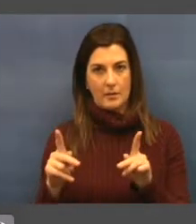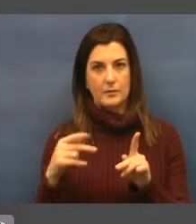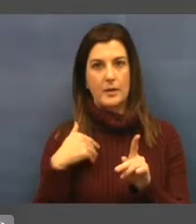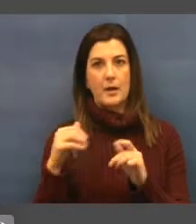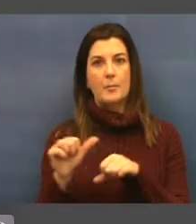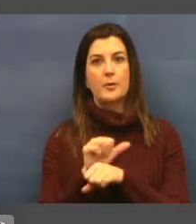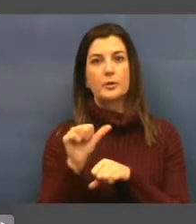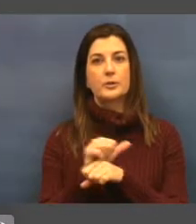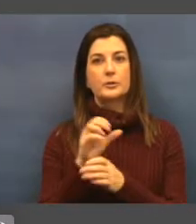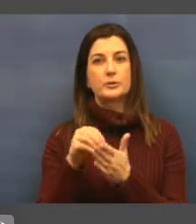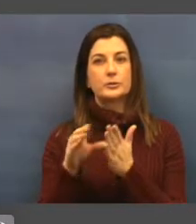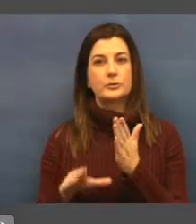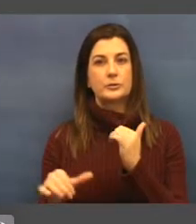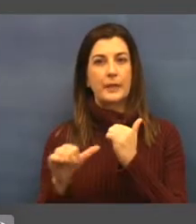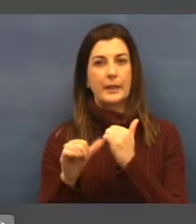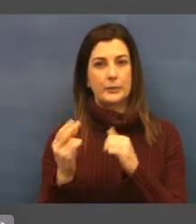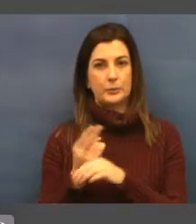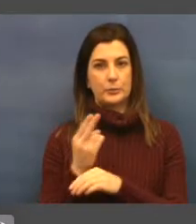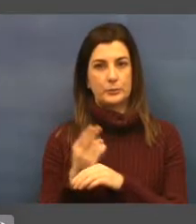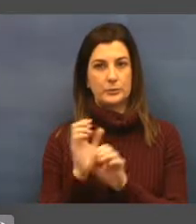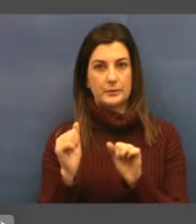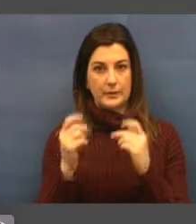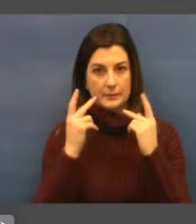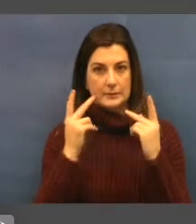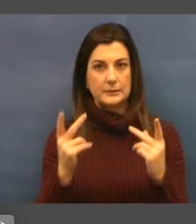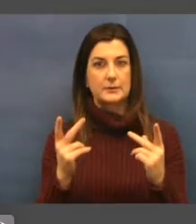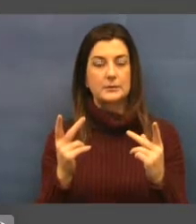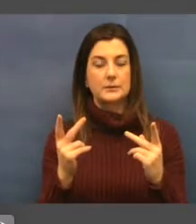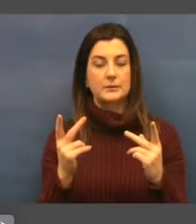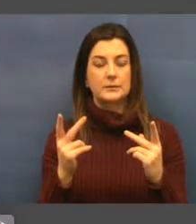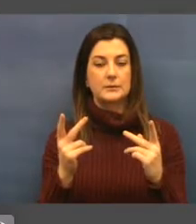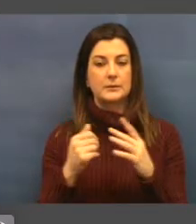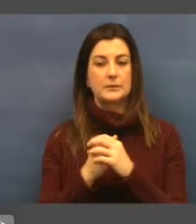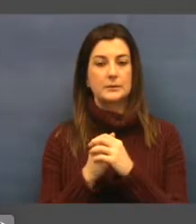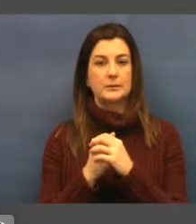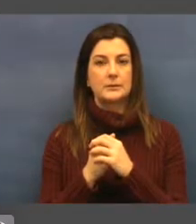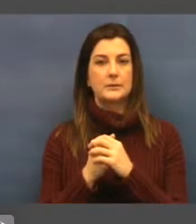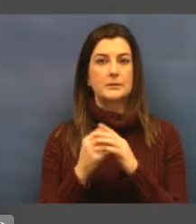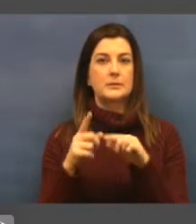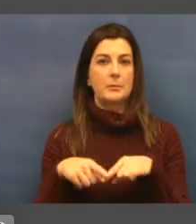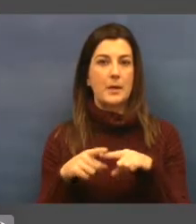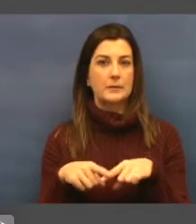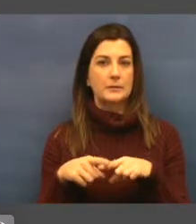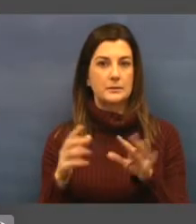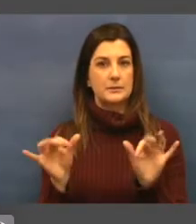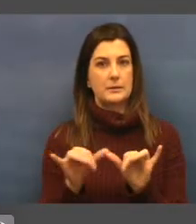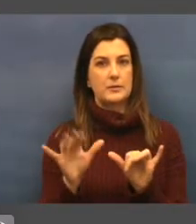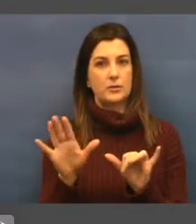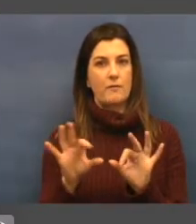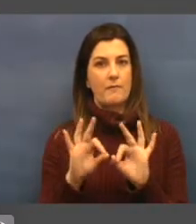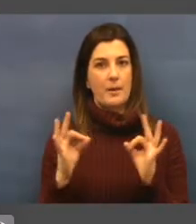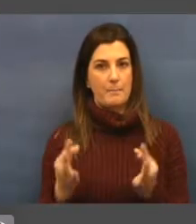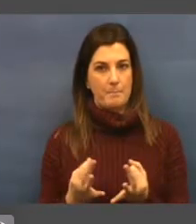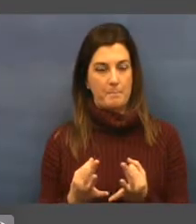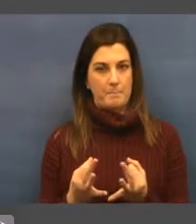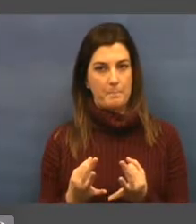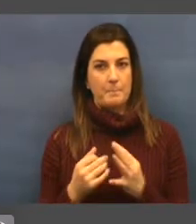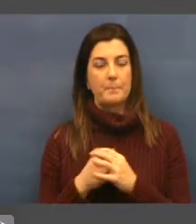uses. So as you can see, it's based on family size, and